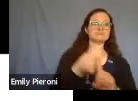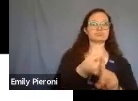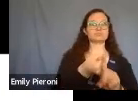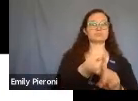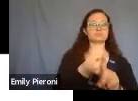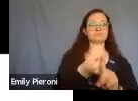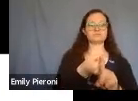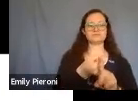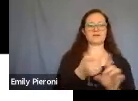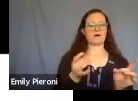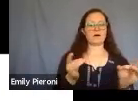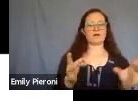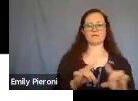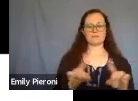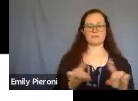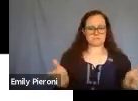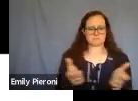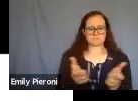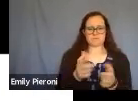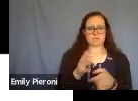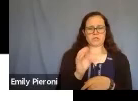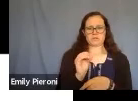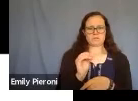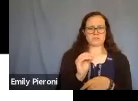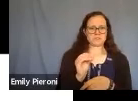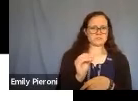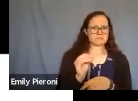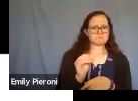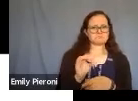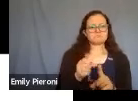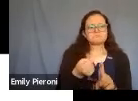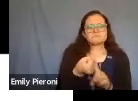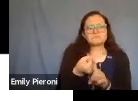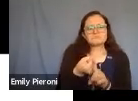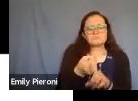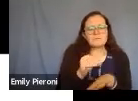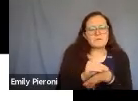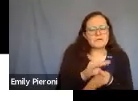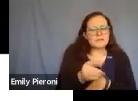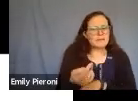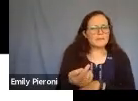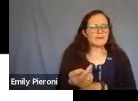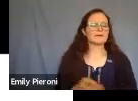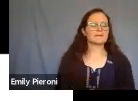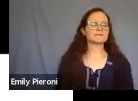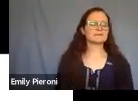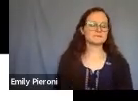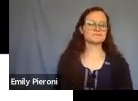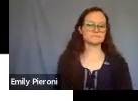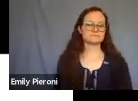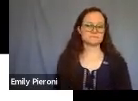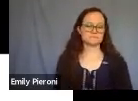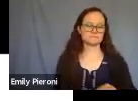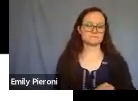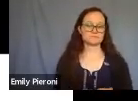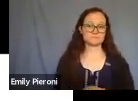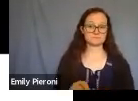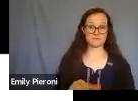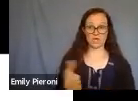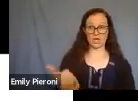So, any other questions on that? No, thank you very much. Mhm.